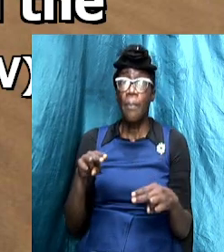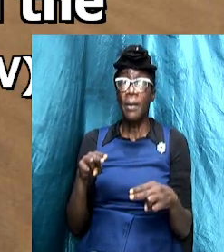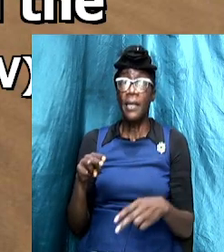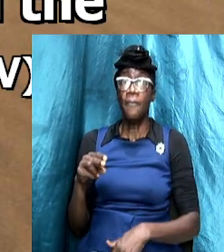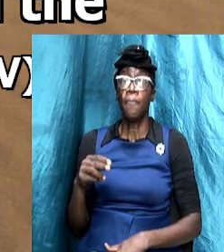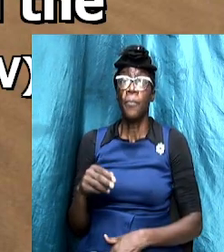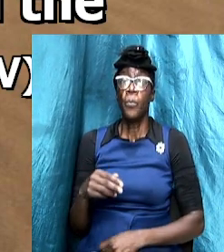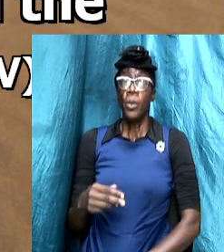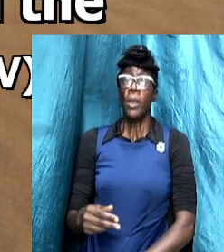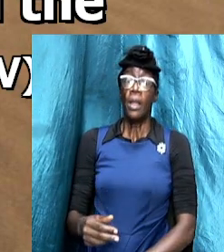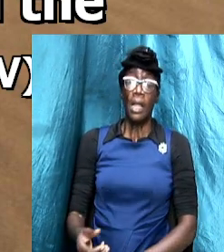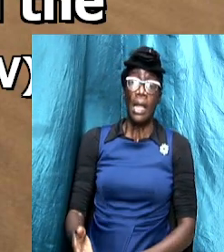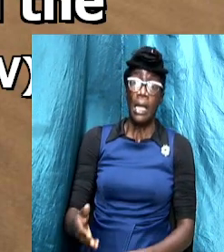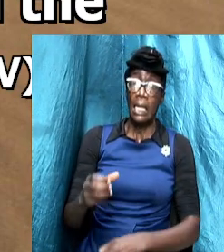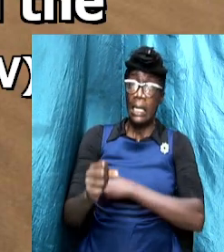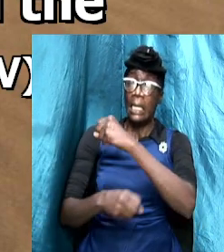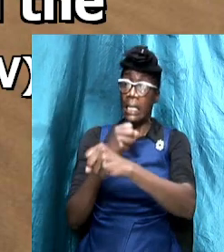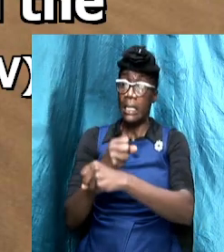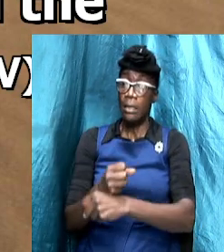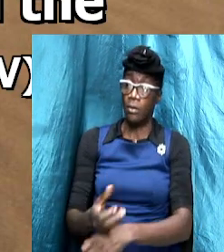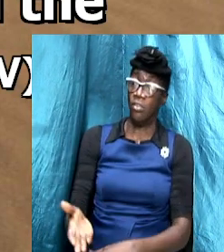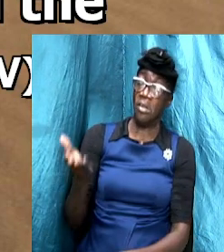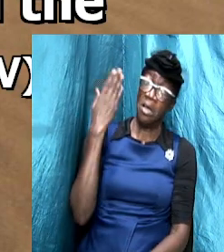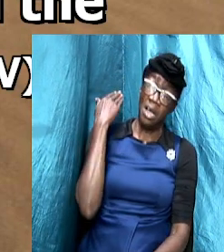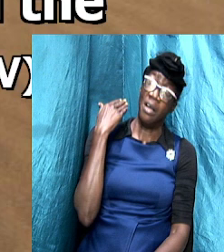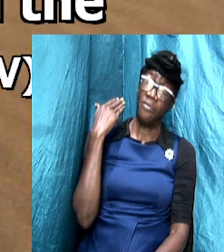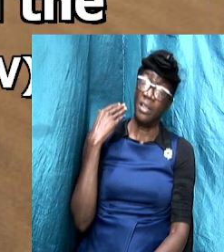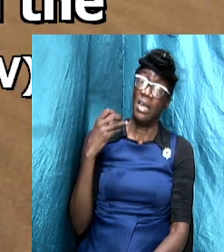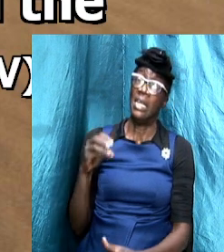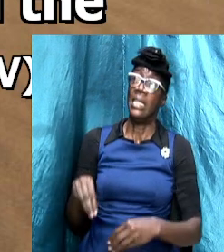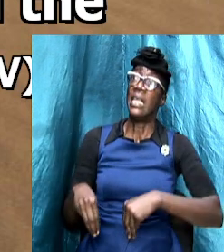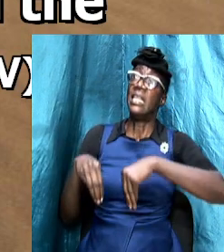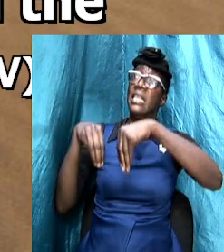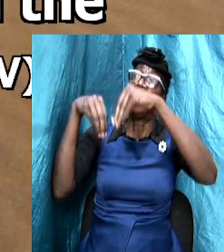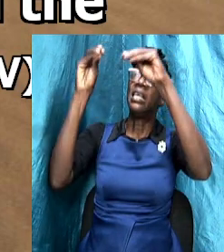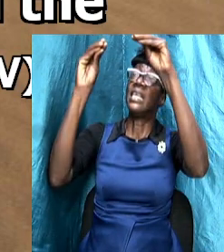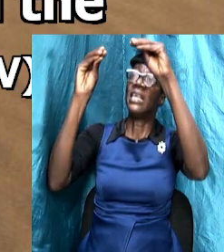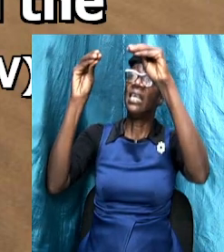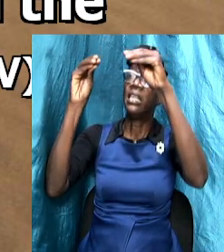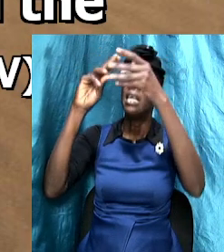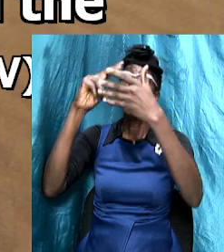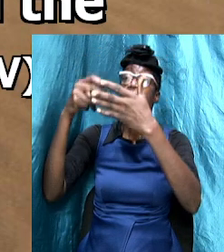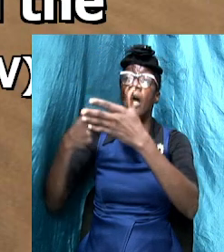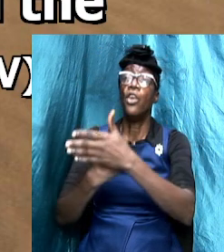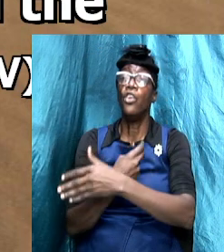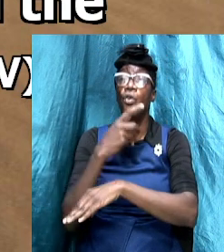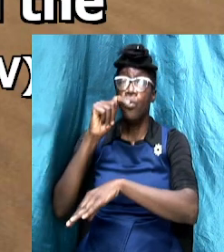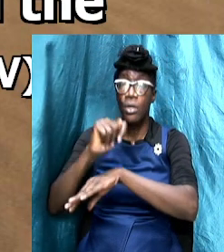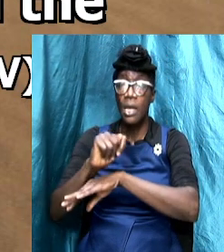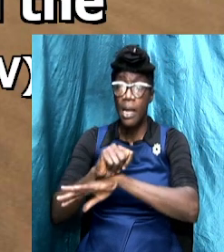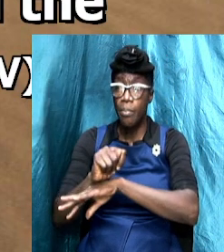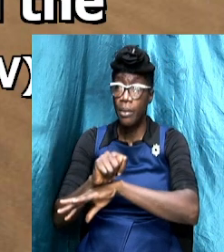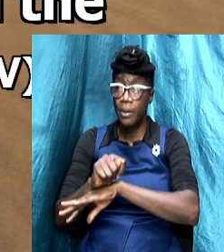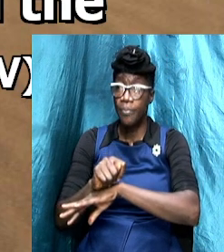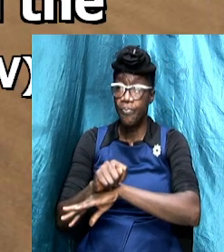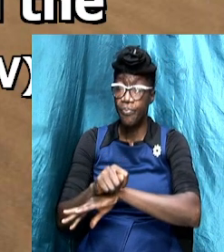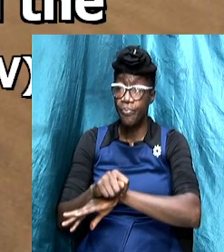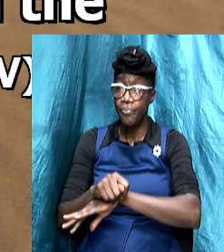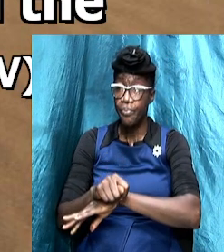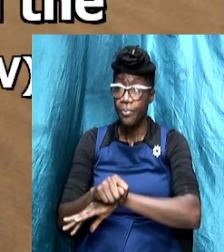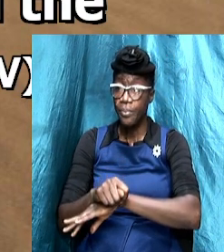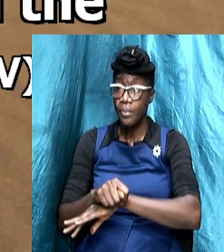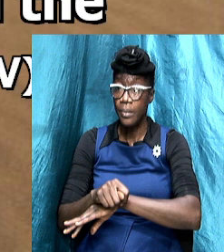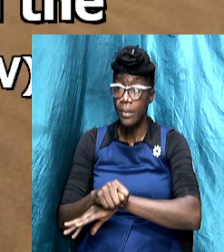after, they were dedicating a new temple. Remember, Nebuchadnezzar came and he